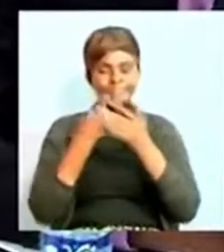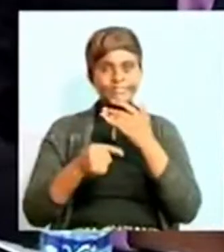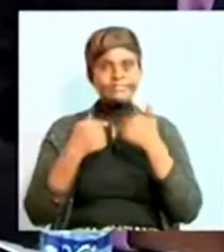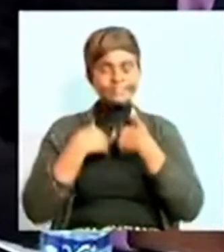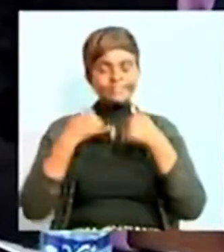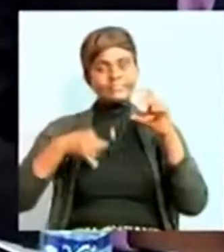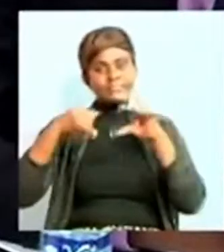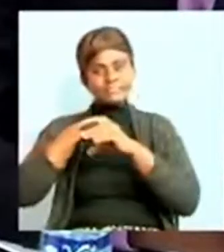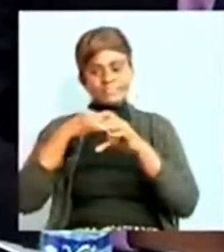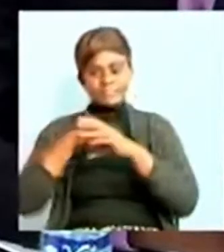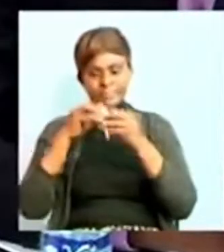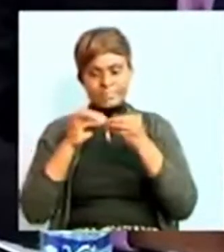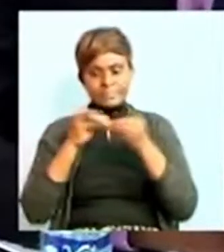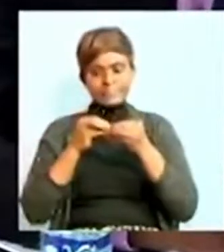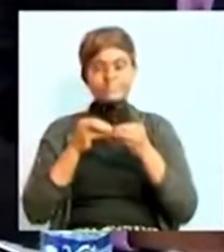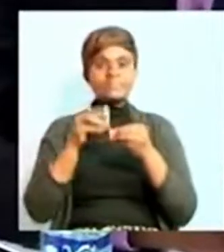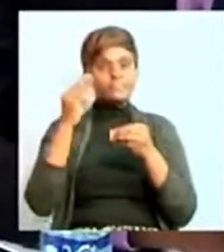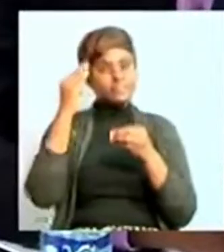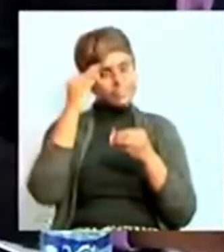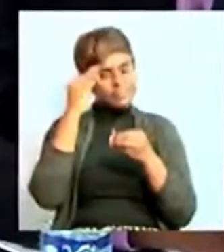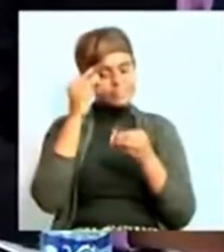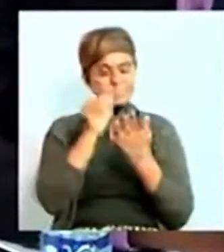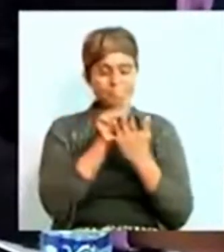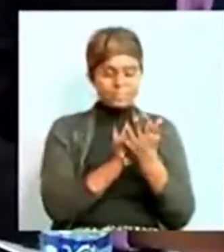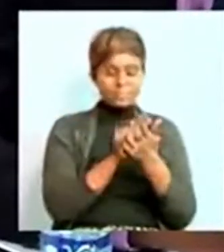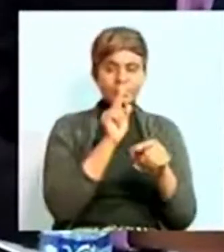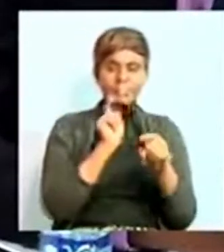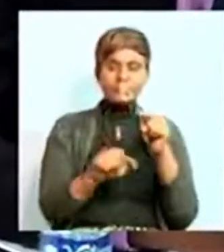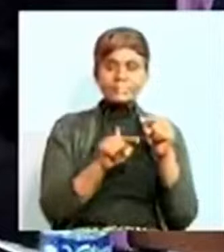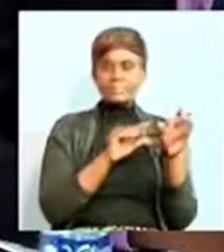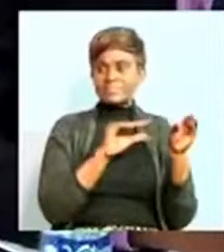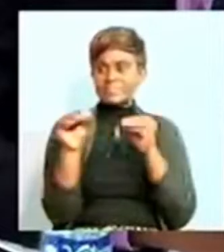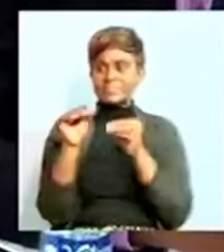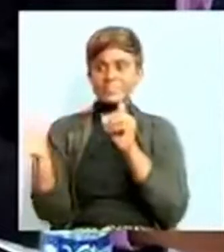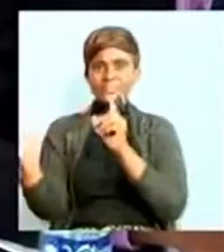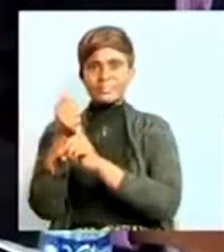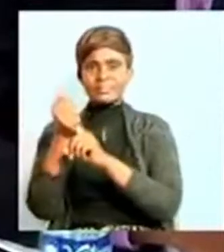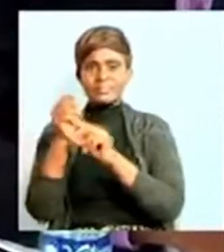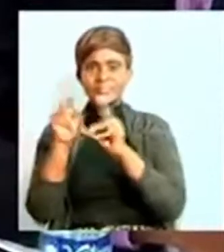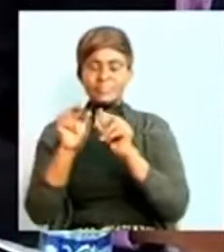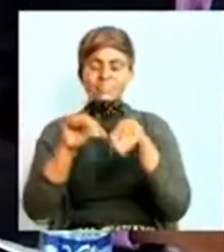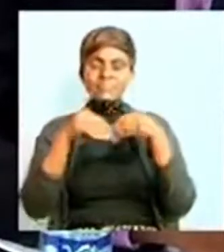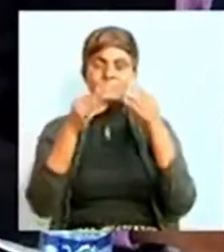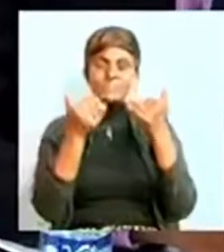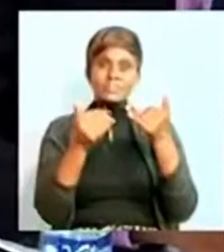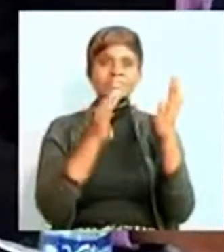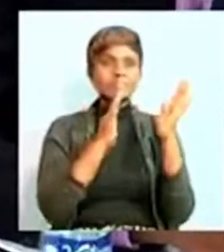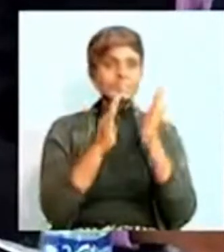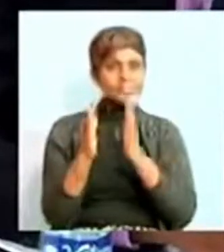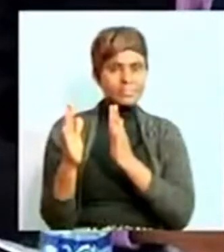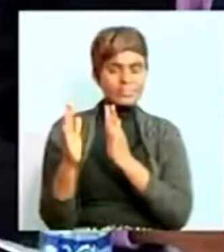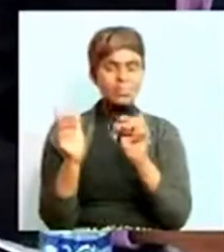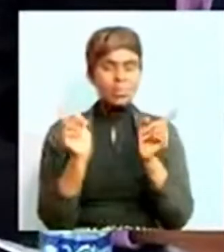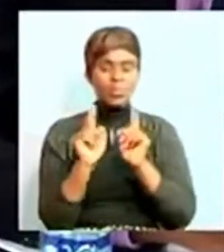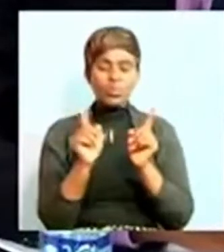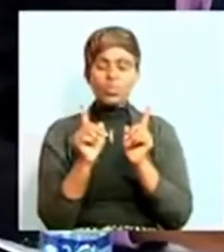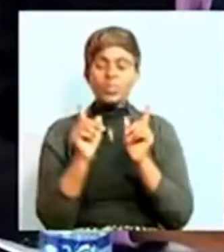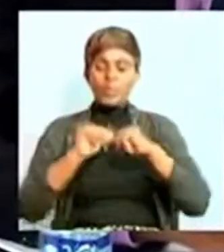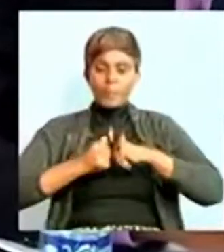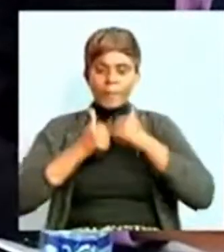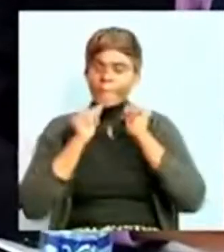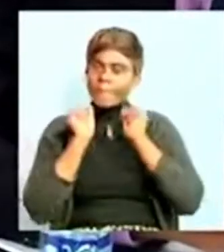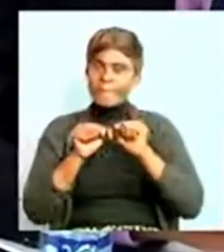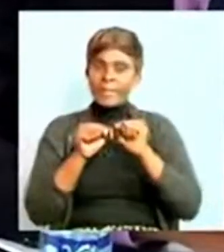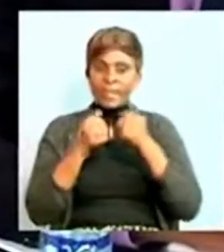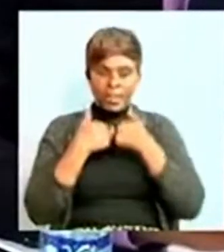engagement. Definitely, we know law is on our part. We cannot just move in to grab. We wanted to provide an intervention where